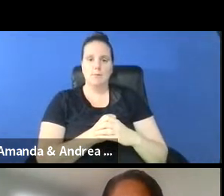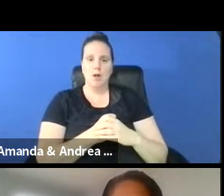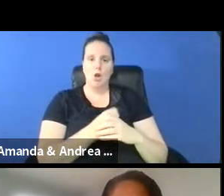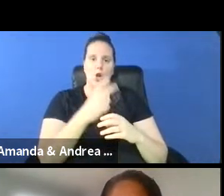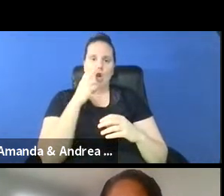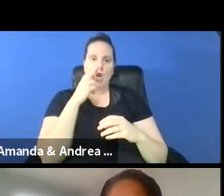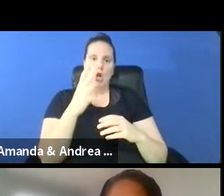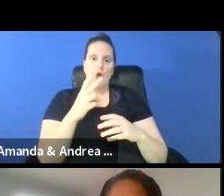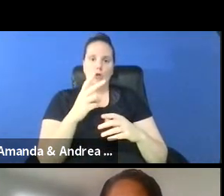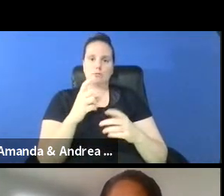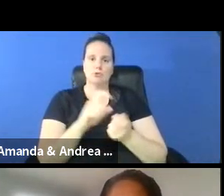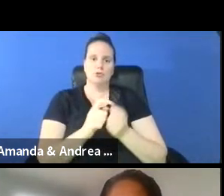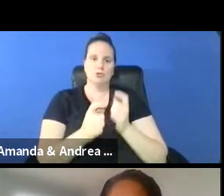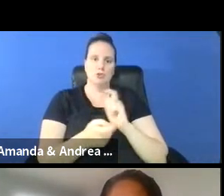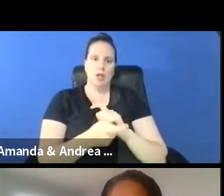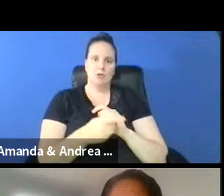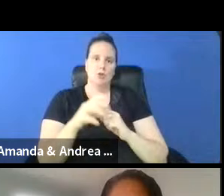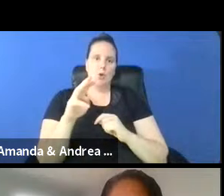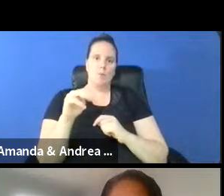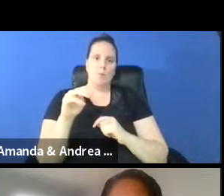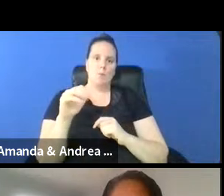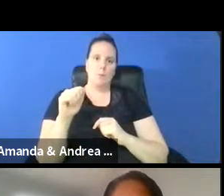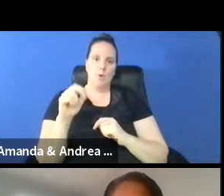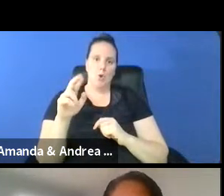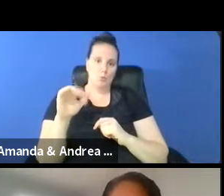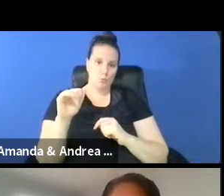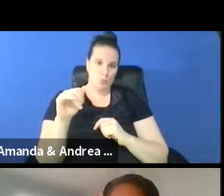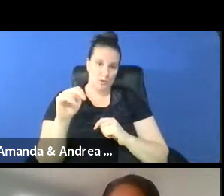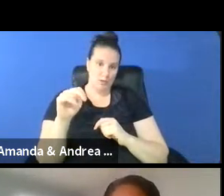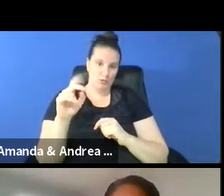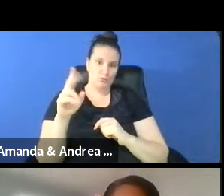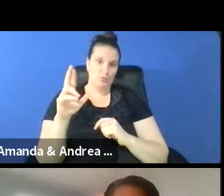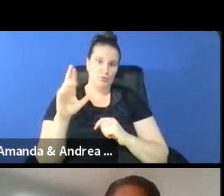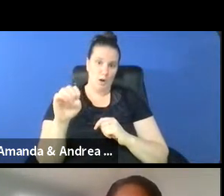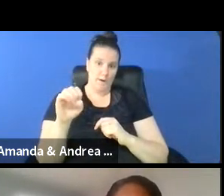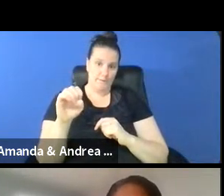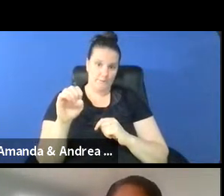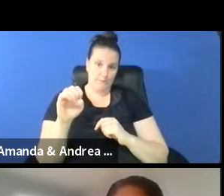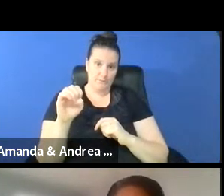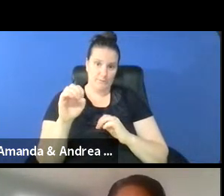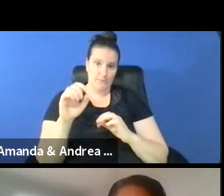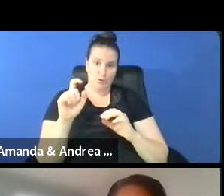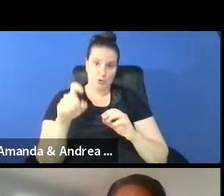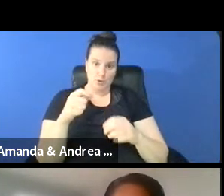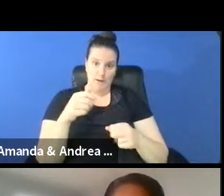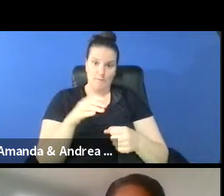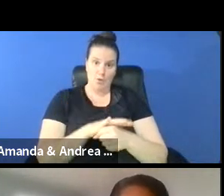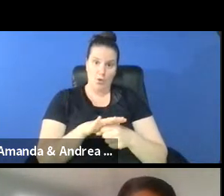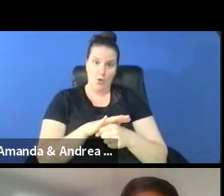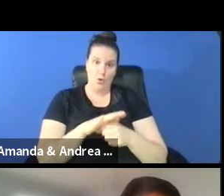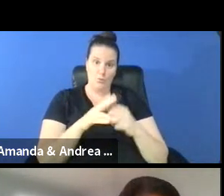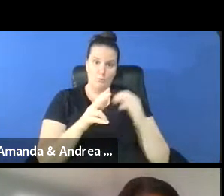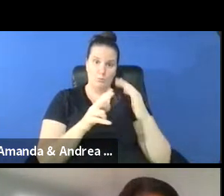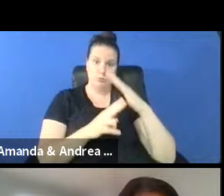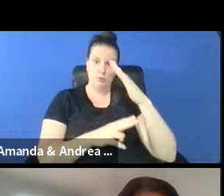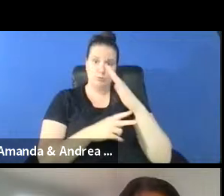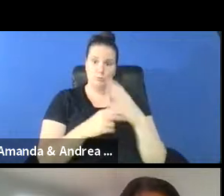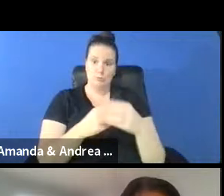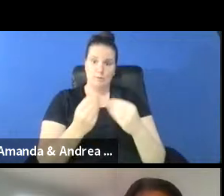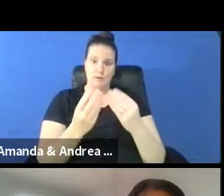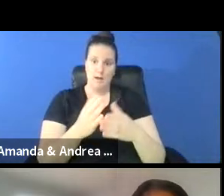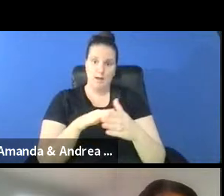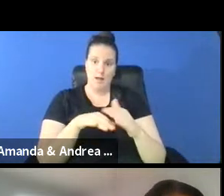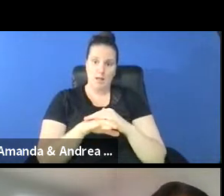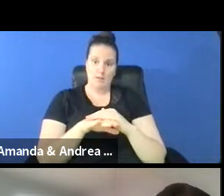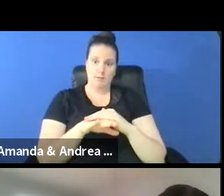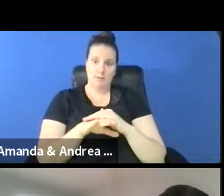of the Marine Drive interchange, we're looking at, should there be a local bridge to provide access to Hayden